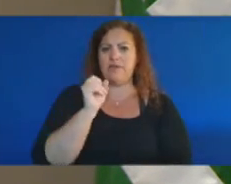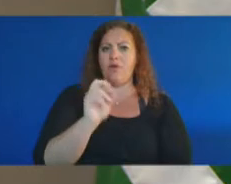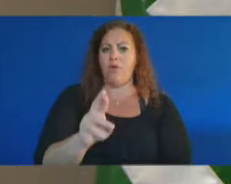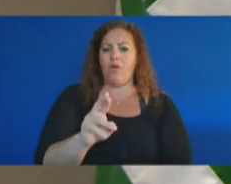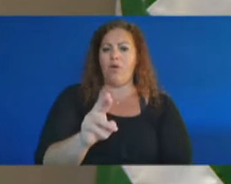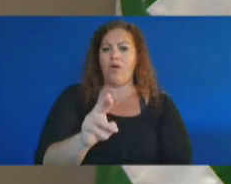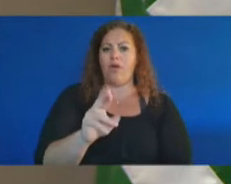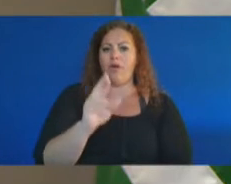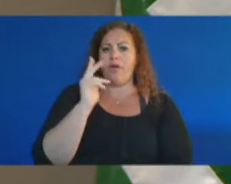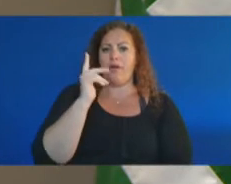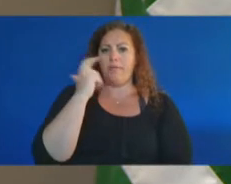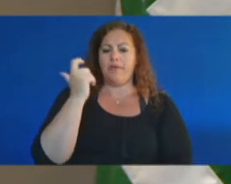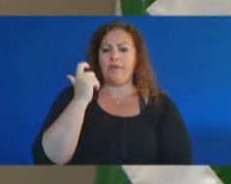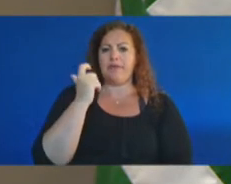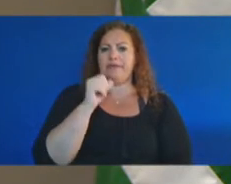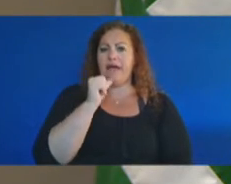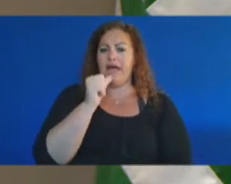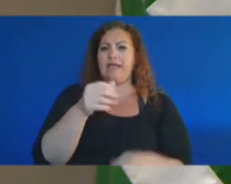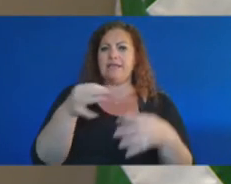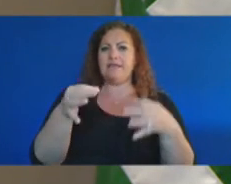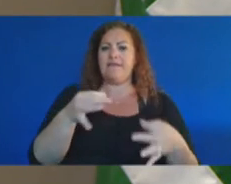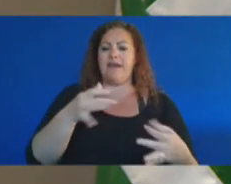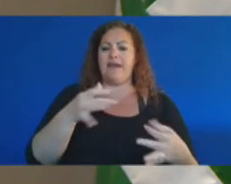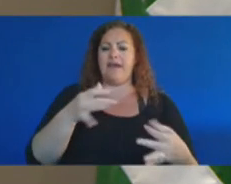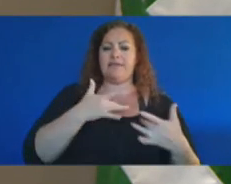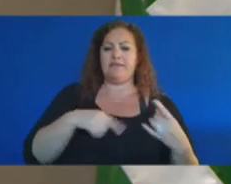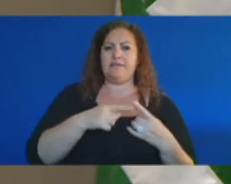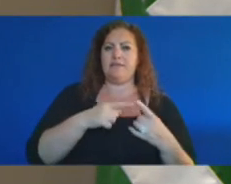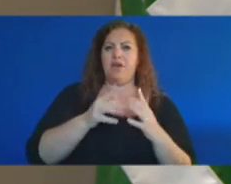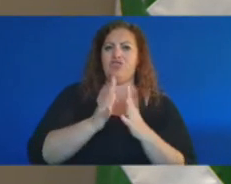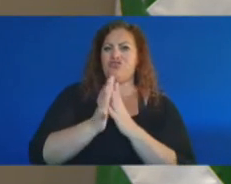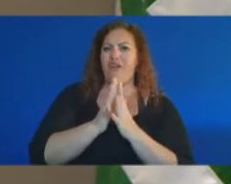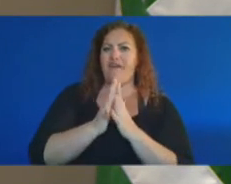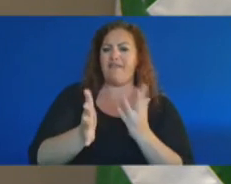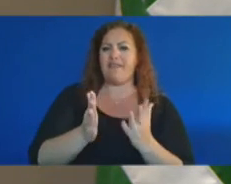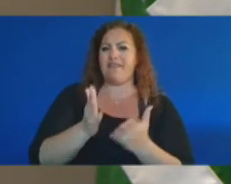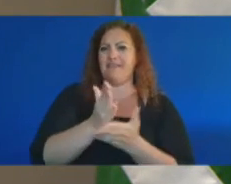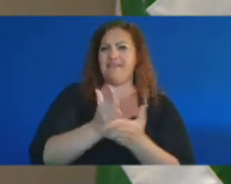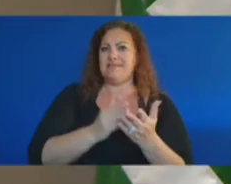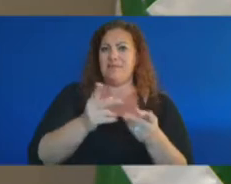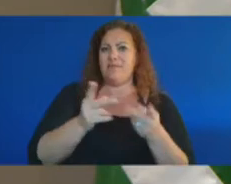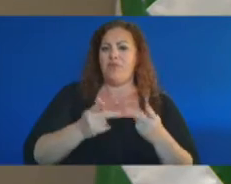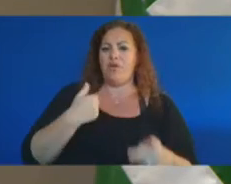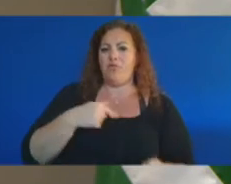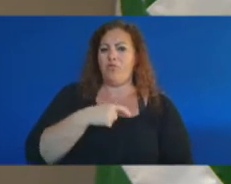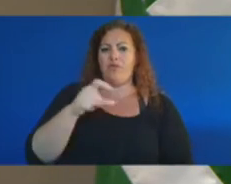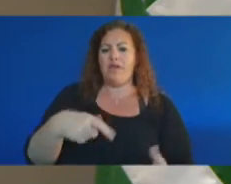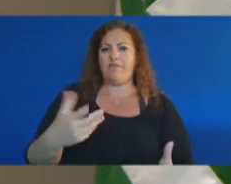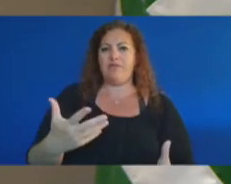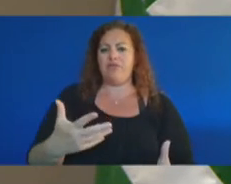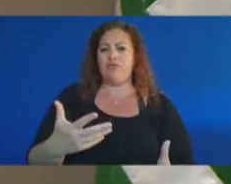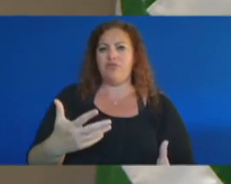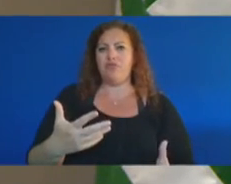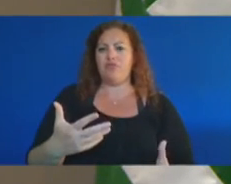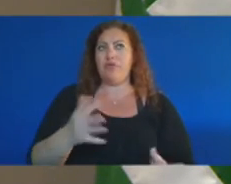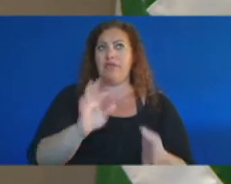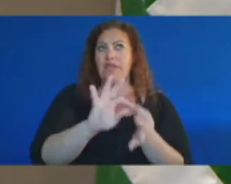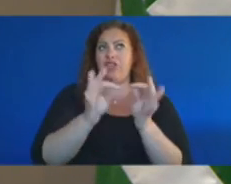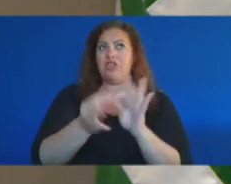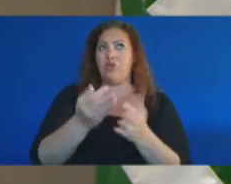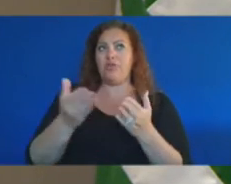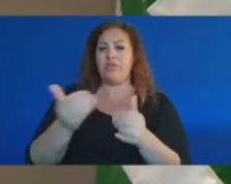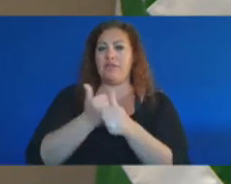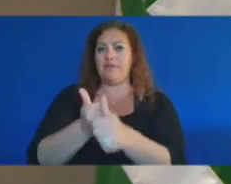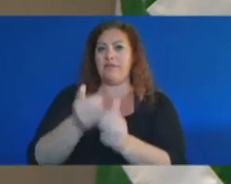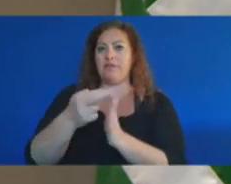grounds of undefined concerns about traffic I mean at some point we have to get to a stage where we are interpreting things according to the rules we